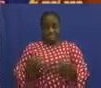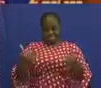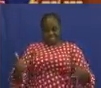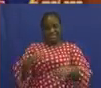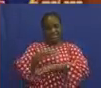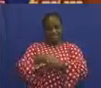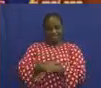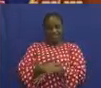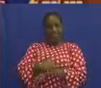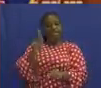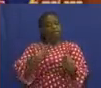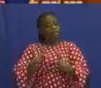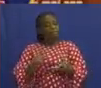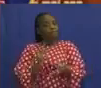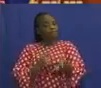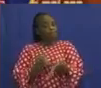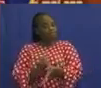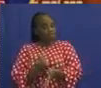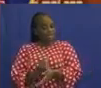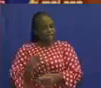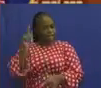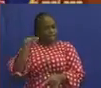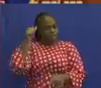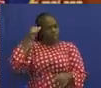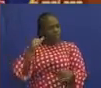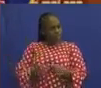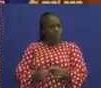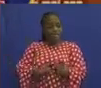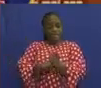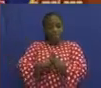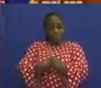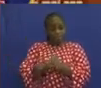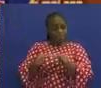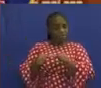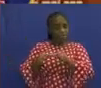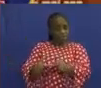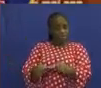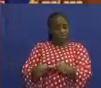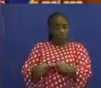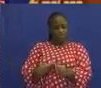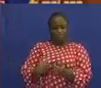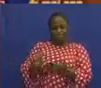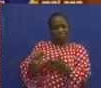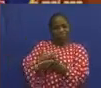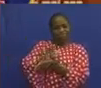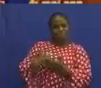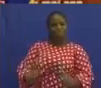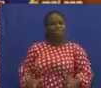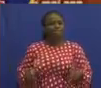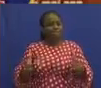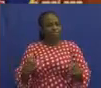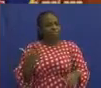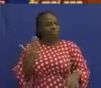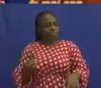Fellow Ghanaians, we must remember that the virus continues to jeopardize our lives and